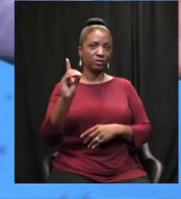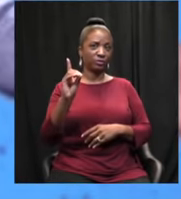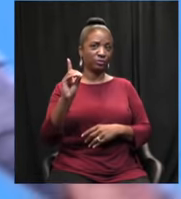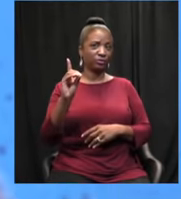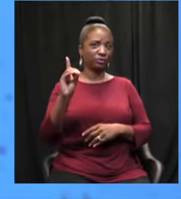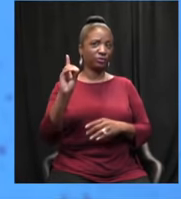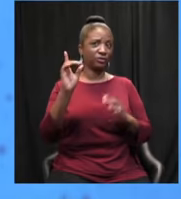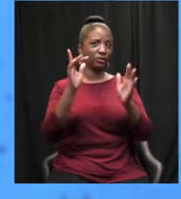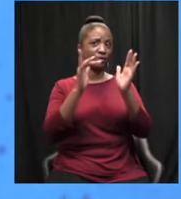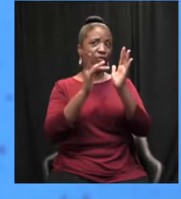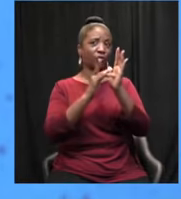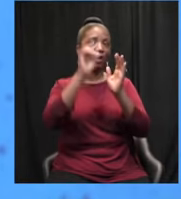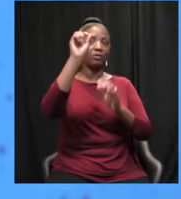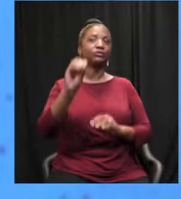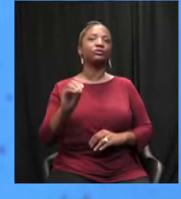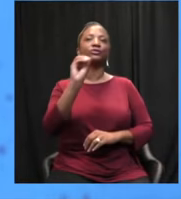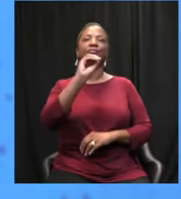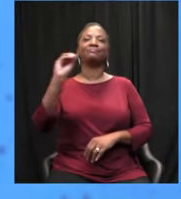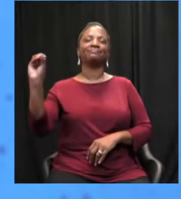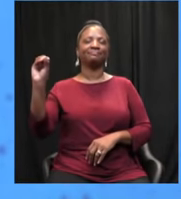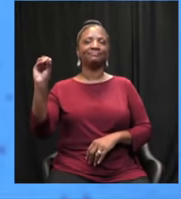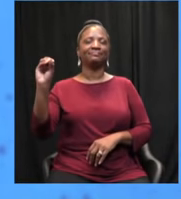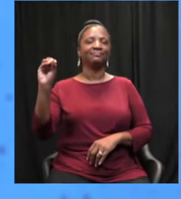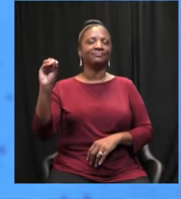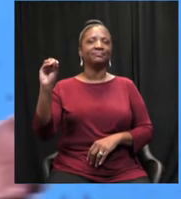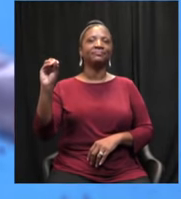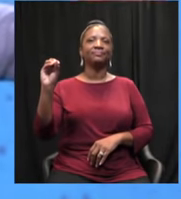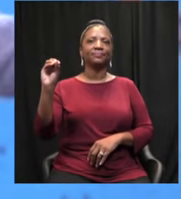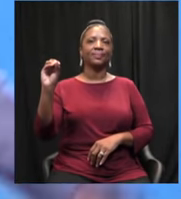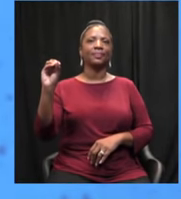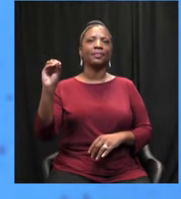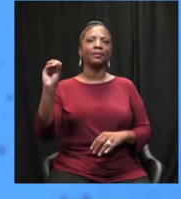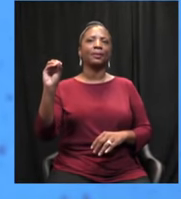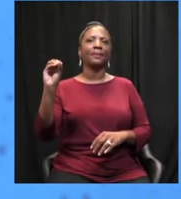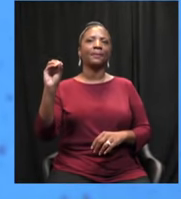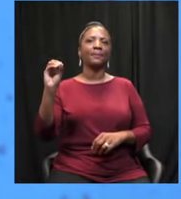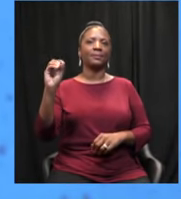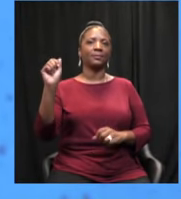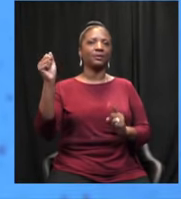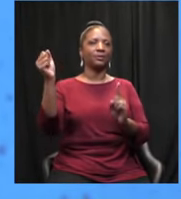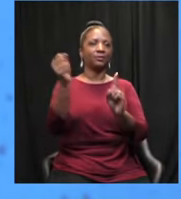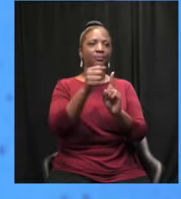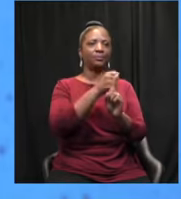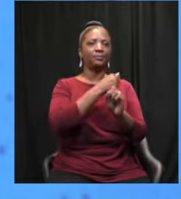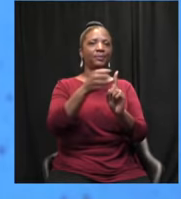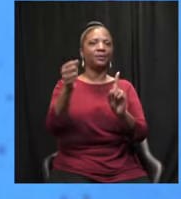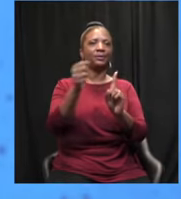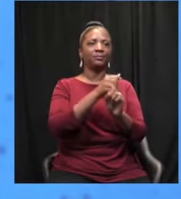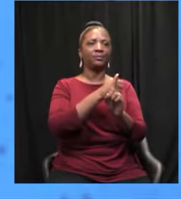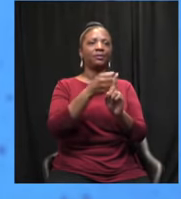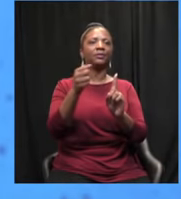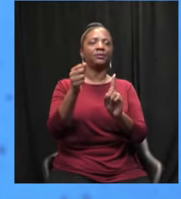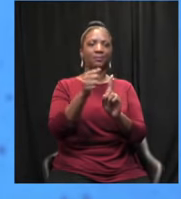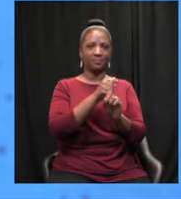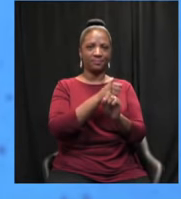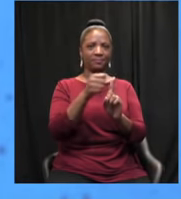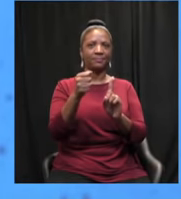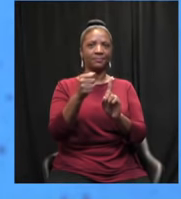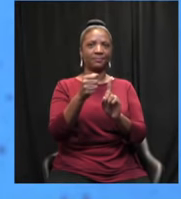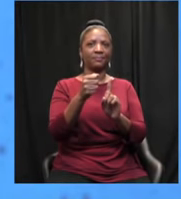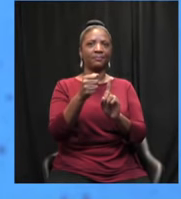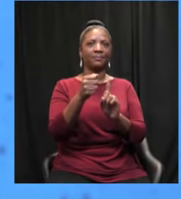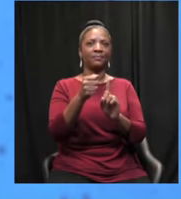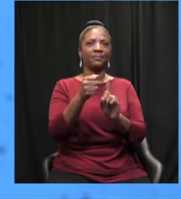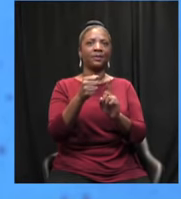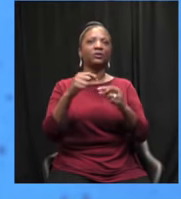I'm going to be nailed to that cross. They're going to beat me. They're going to mistreat me. I'm